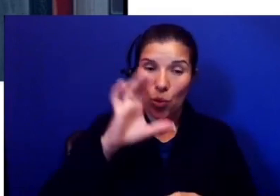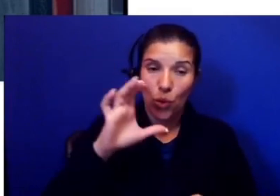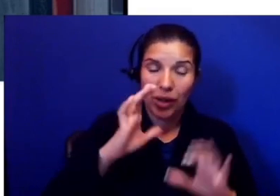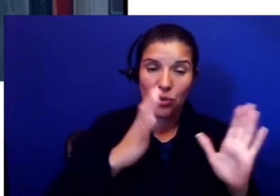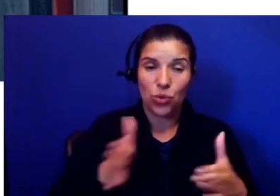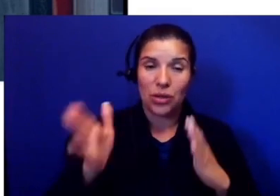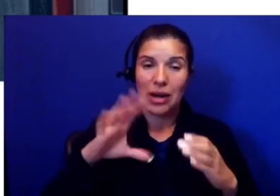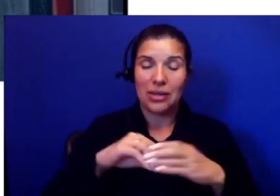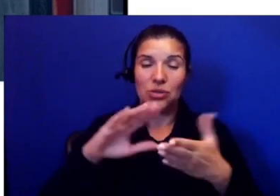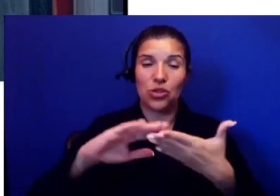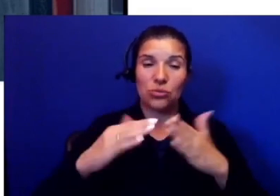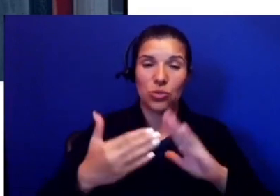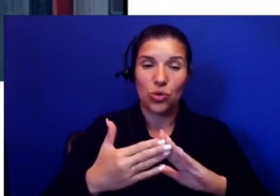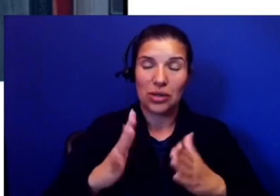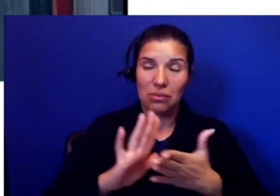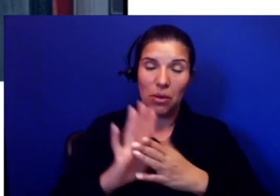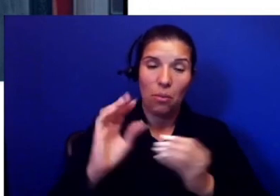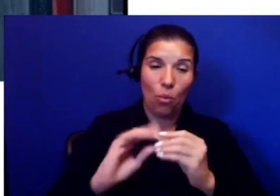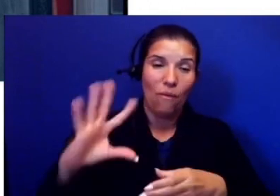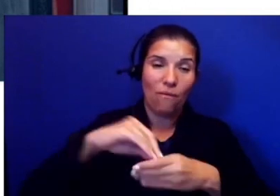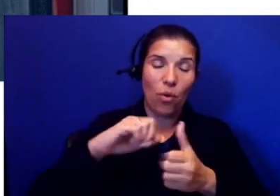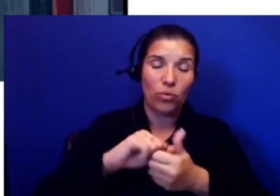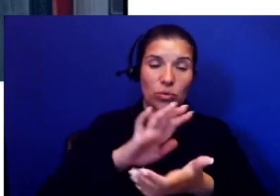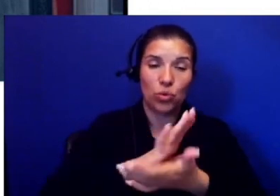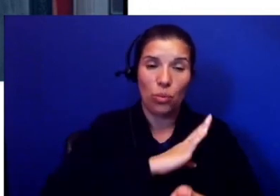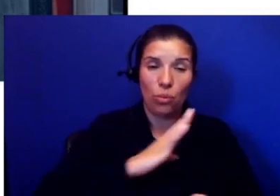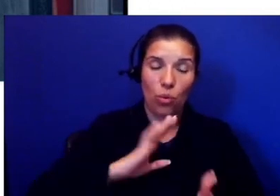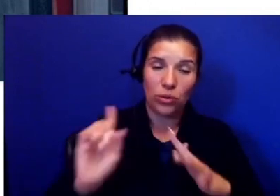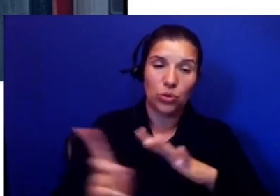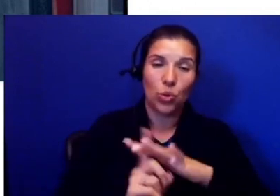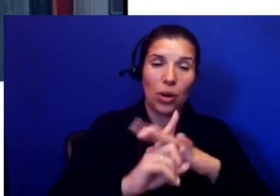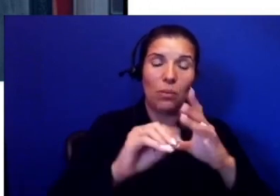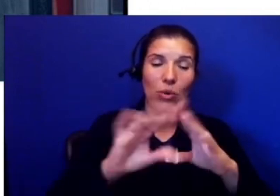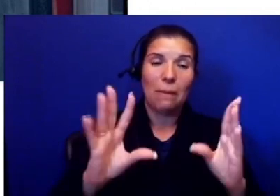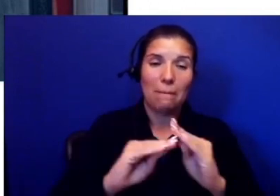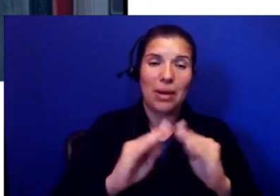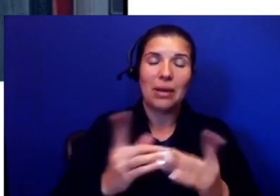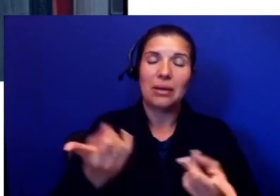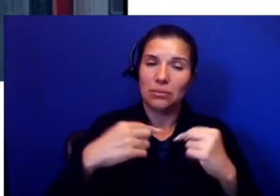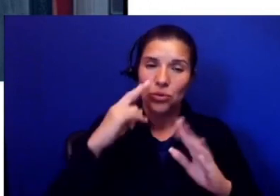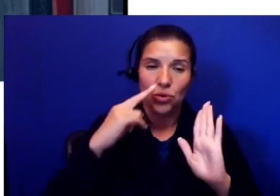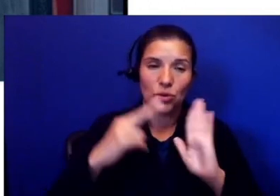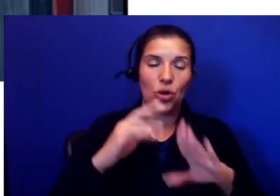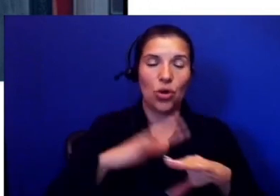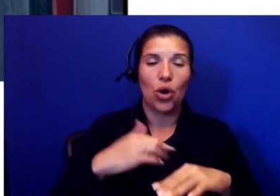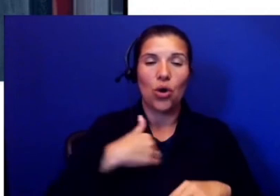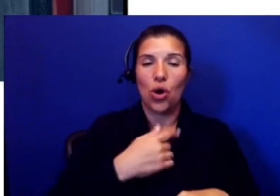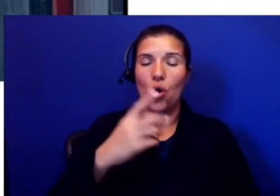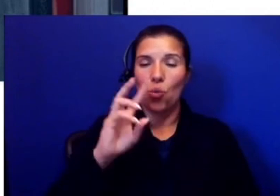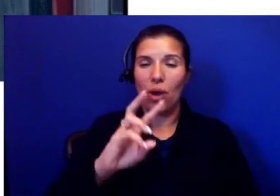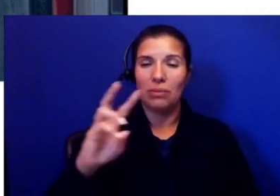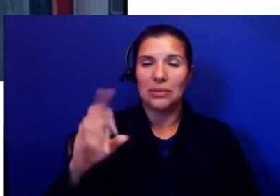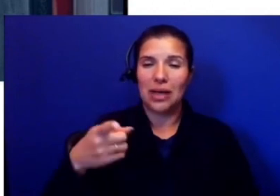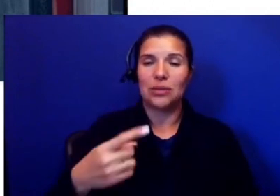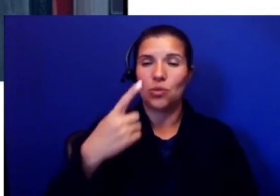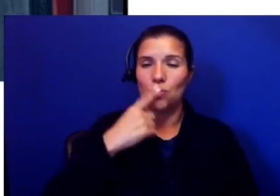community, if you're looking to get more involved in your school boards, showing up to your meetings, you can definitely come check out our website at redwine.blue. We have a parent playbook that